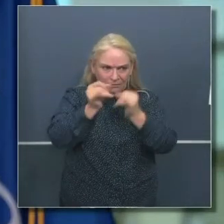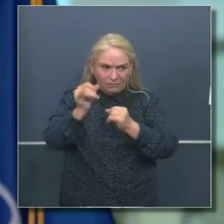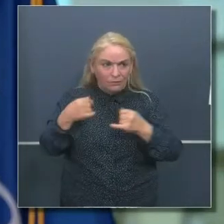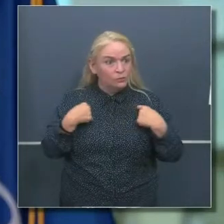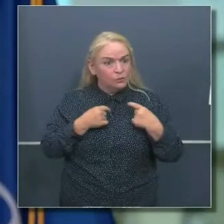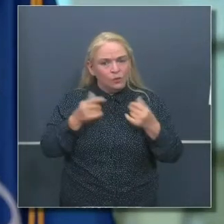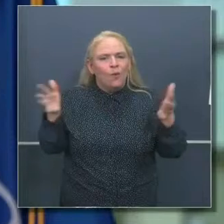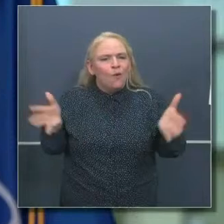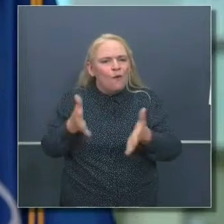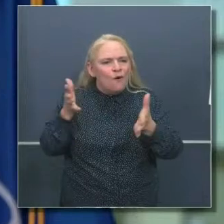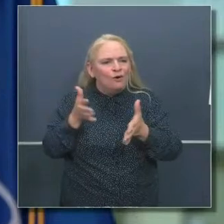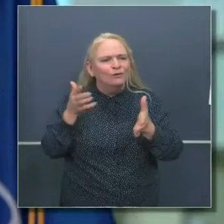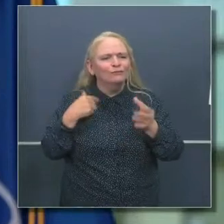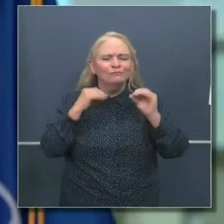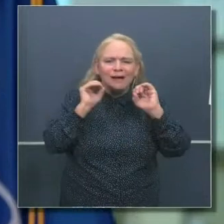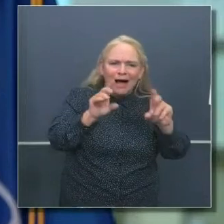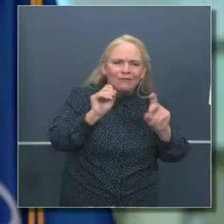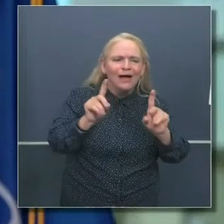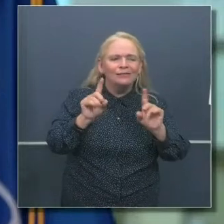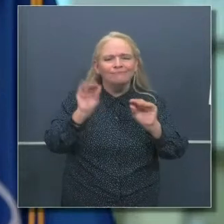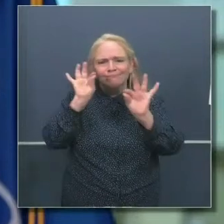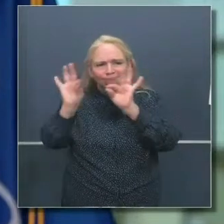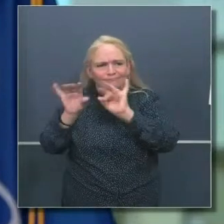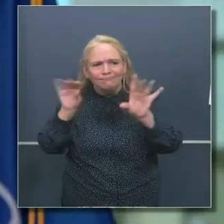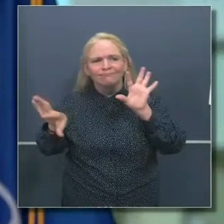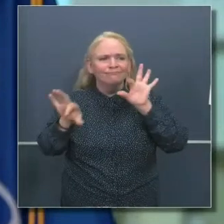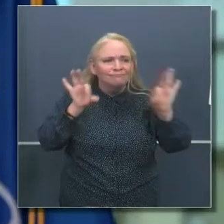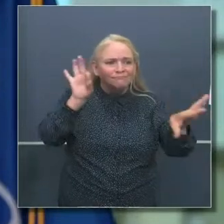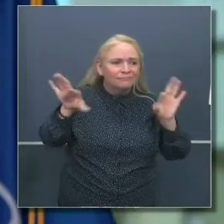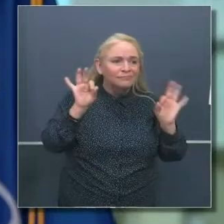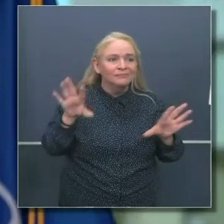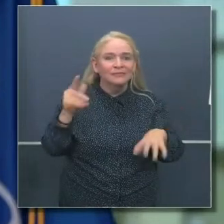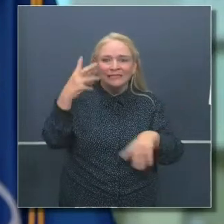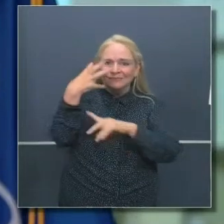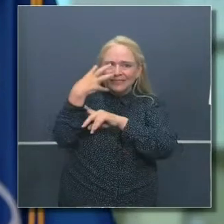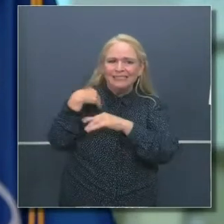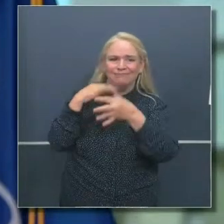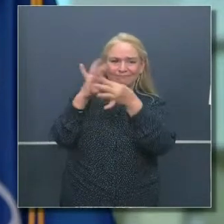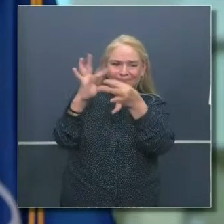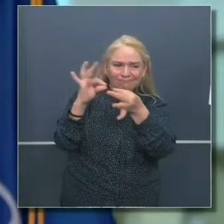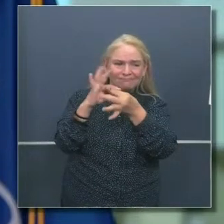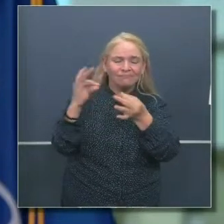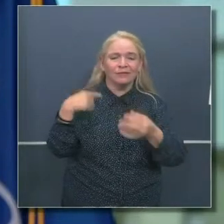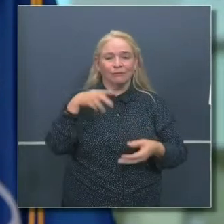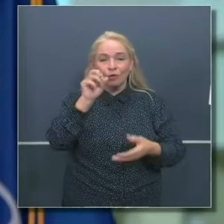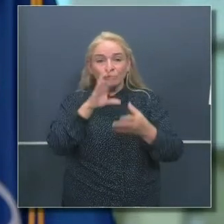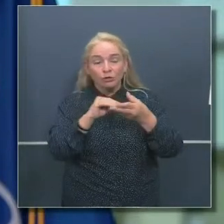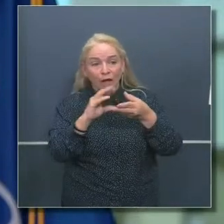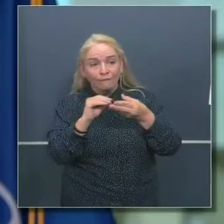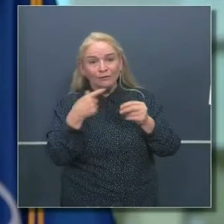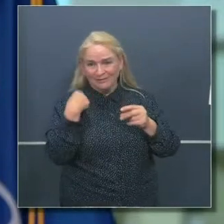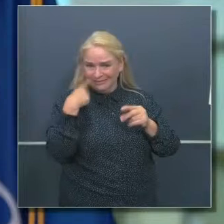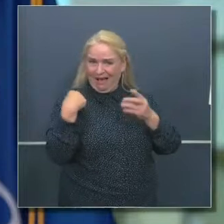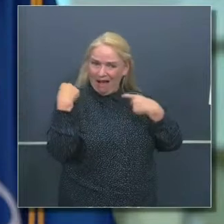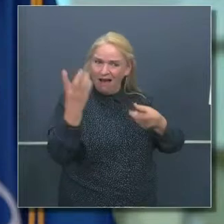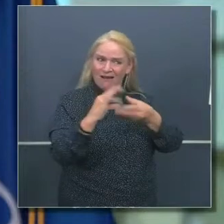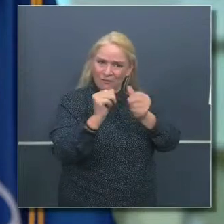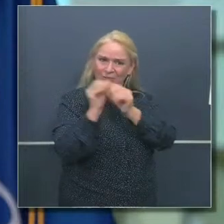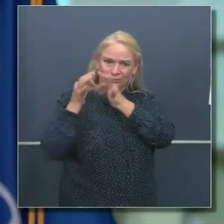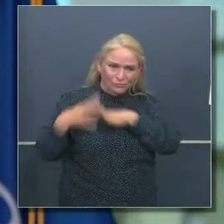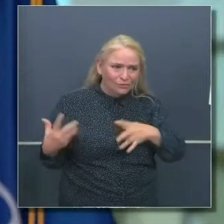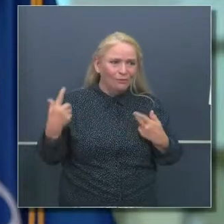it at a press conference at noon with one individual, a governor. We're trying to do that, and you saw some of the material we put out in a